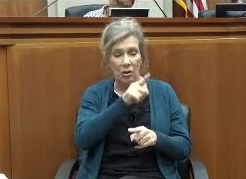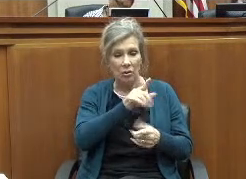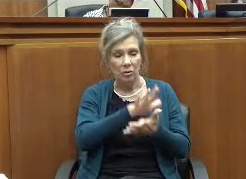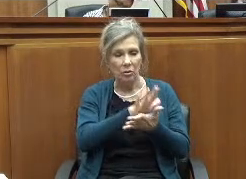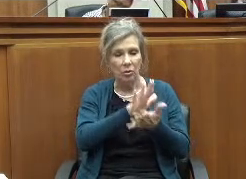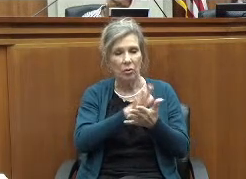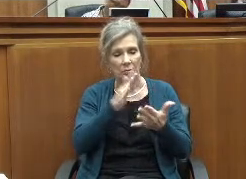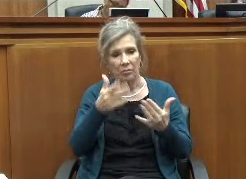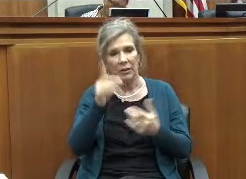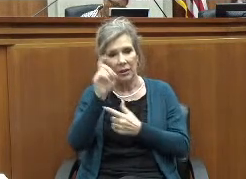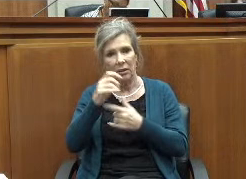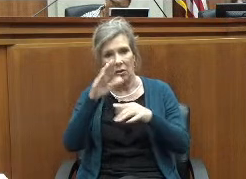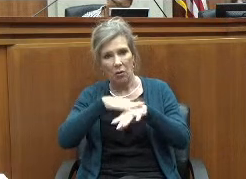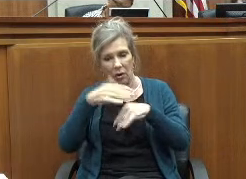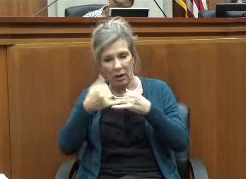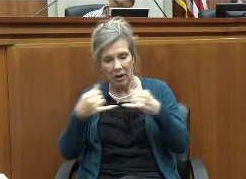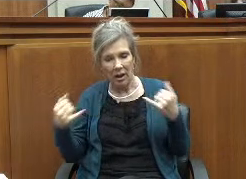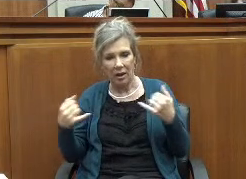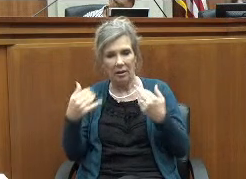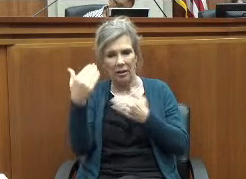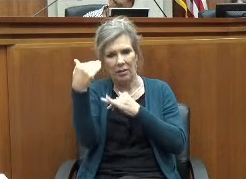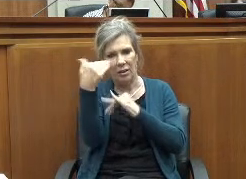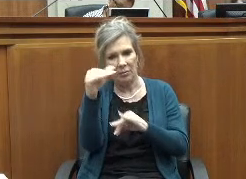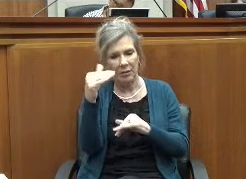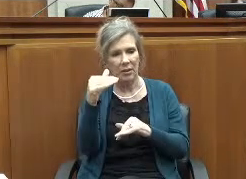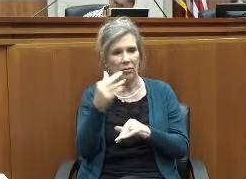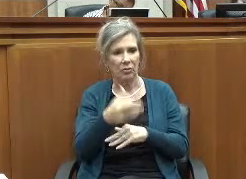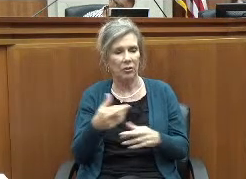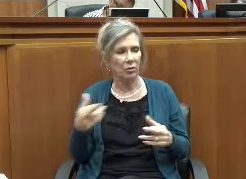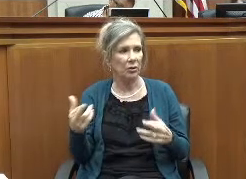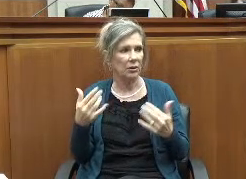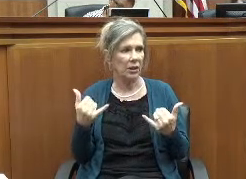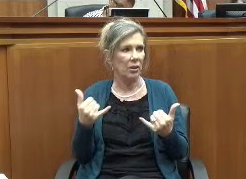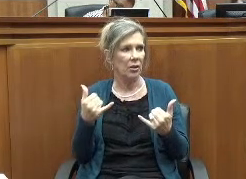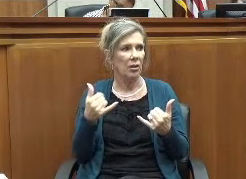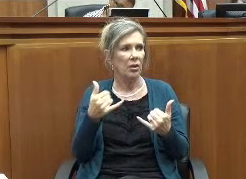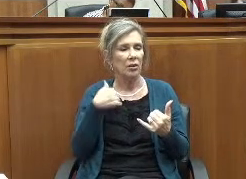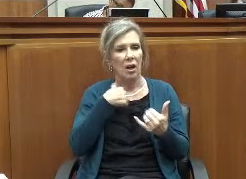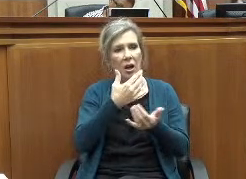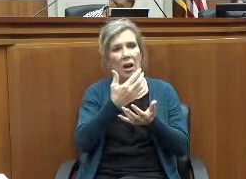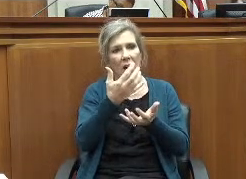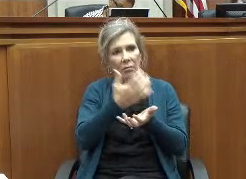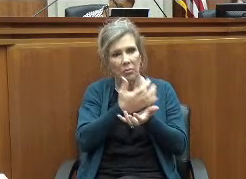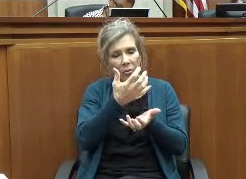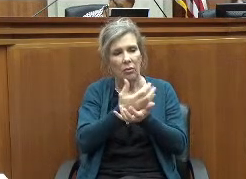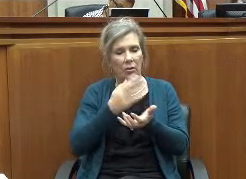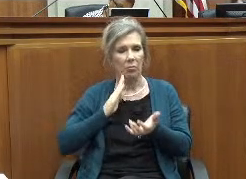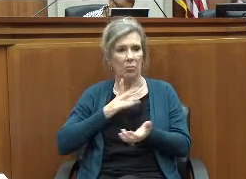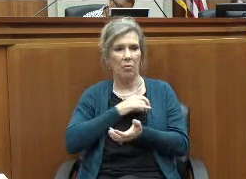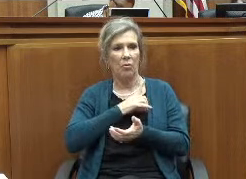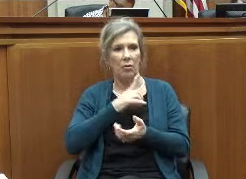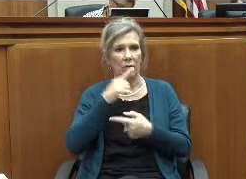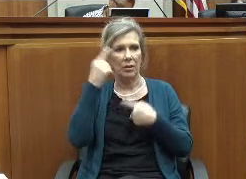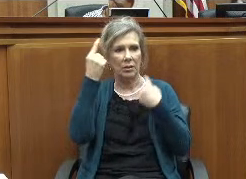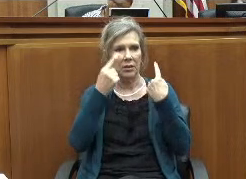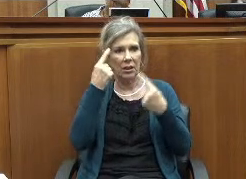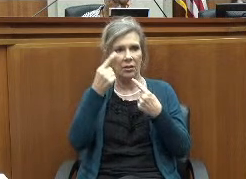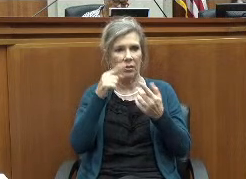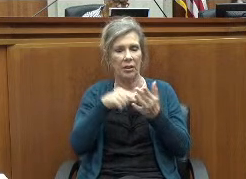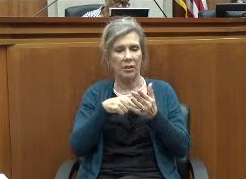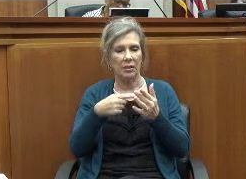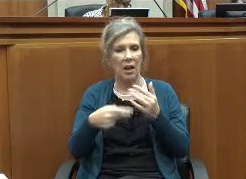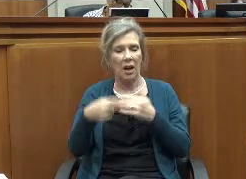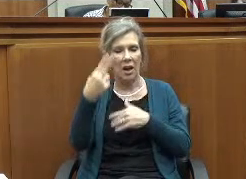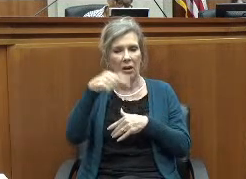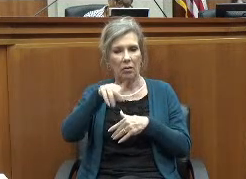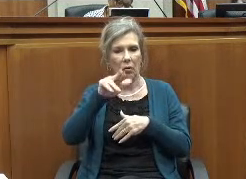from urban districts that have a lot more resources. So I just want to implore the board today to consider this high-quality operator as a